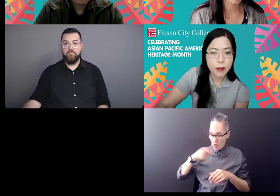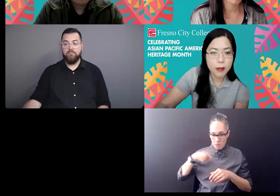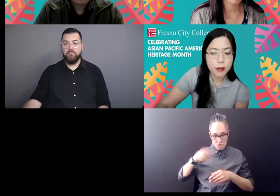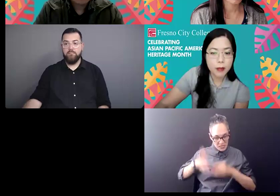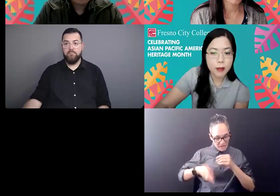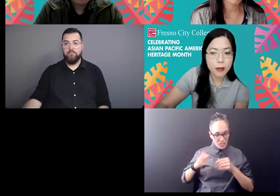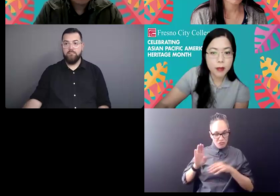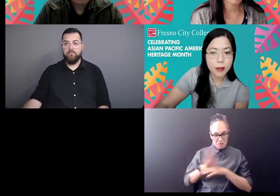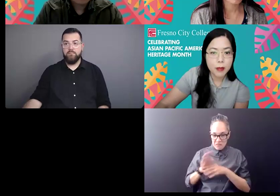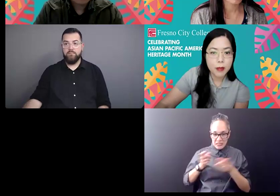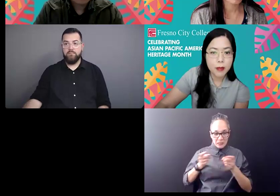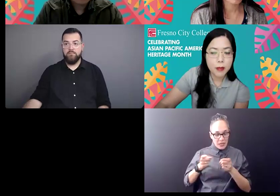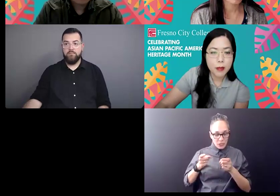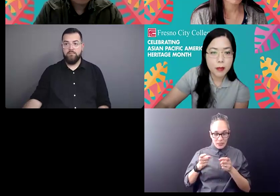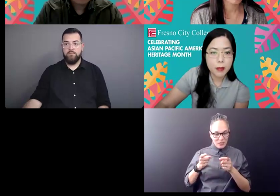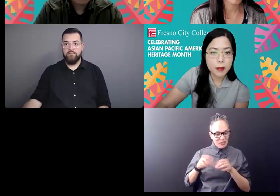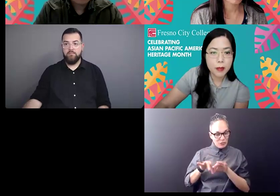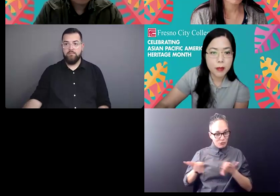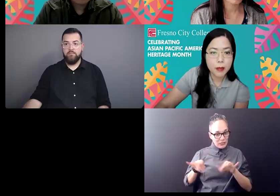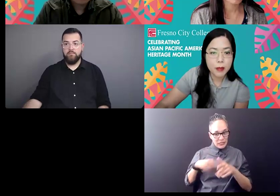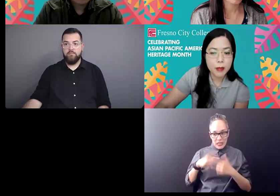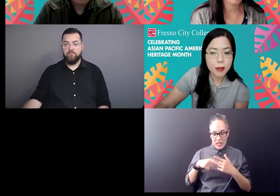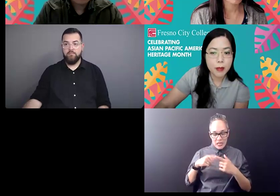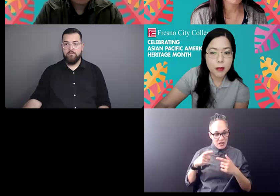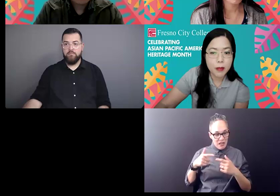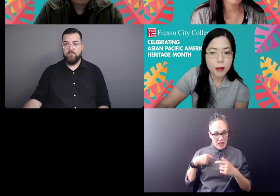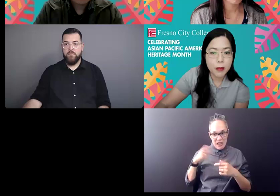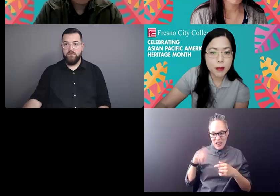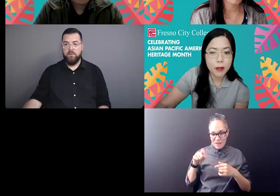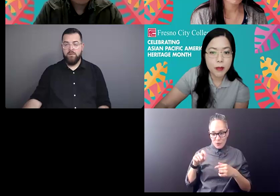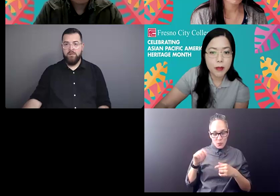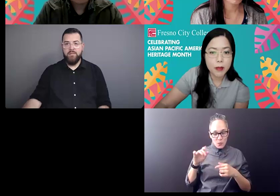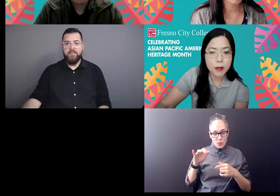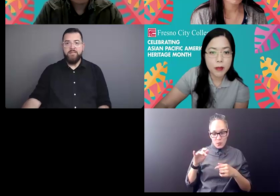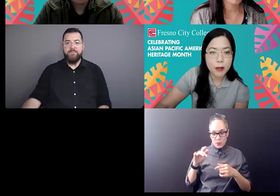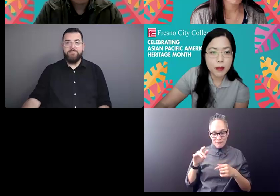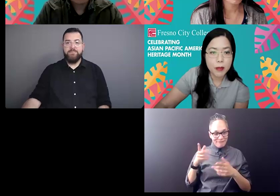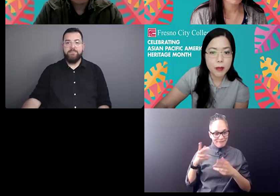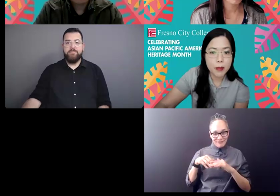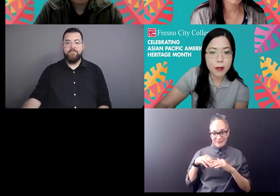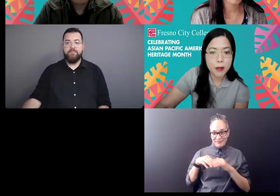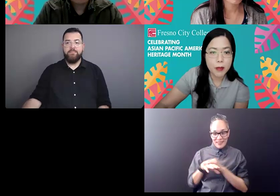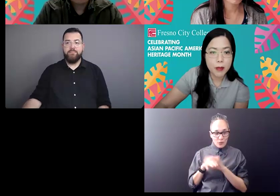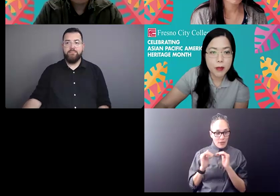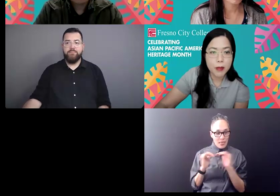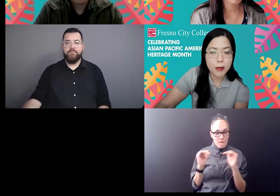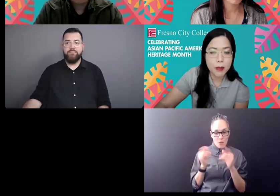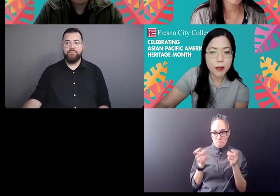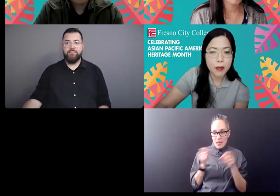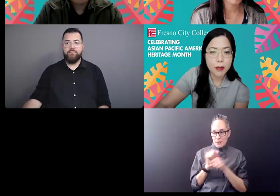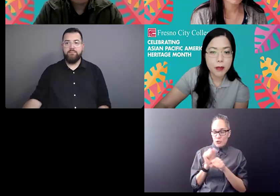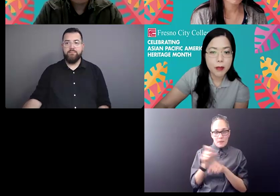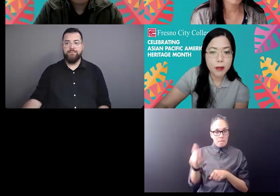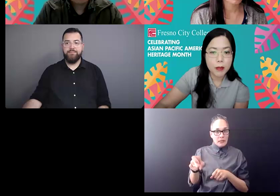my business management degree, and then somehow I had to like get into an entry-level management position. And